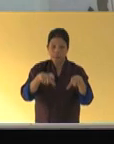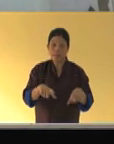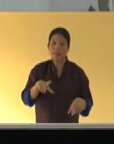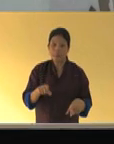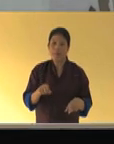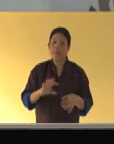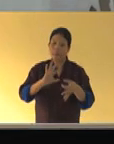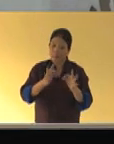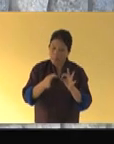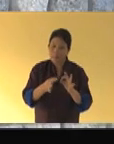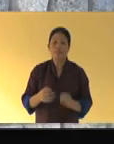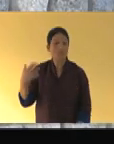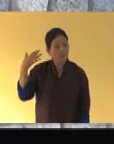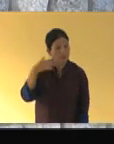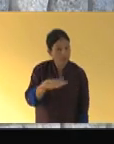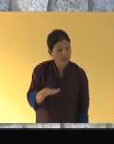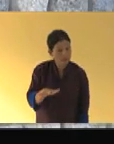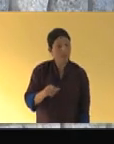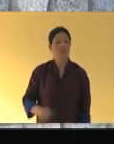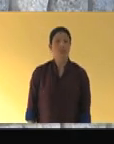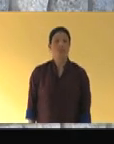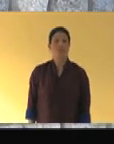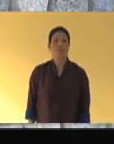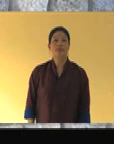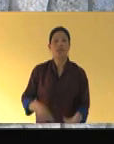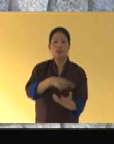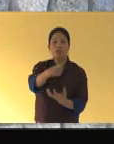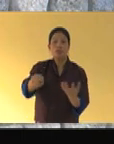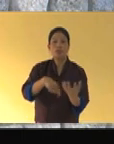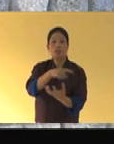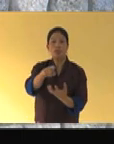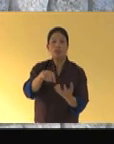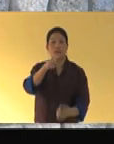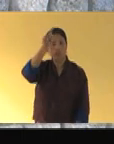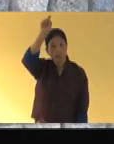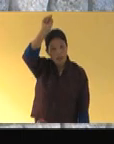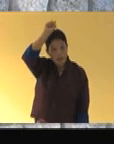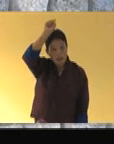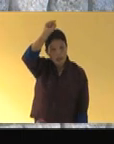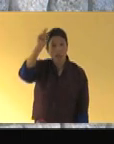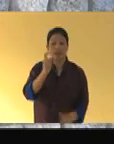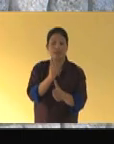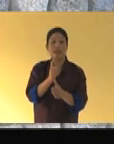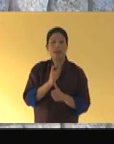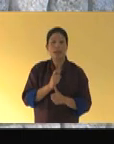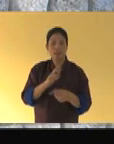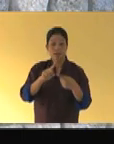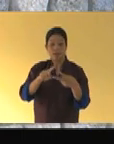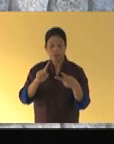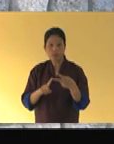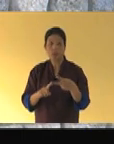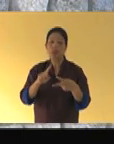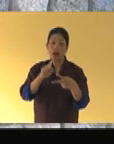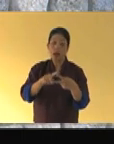of biodiversity conservation. The Biodiversity Information Center is dedicated to His Royal Highness, the first Gyalse of Bhutan,